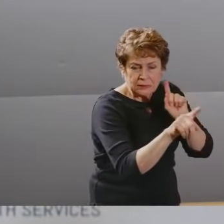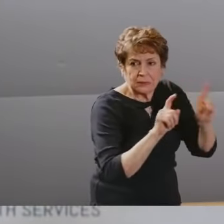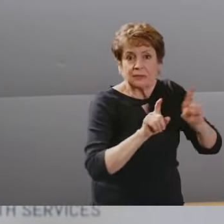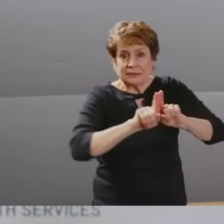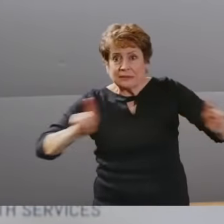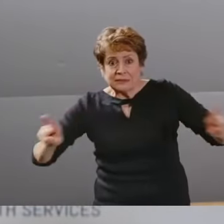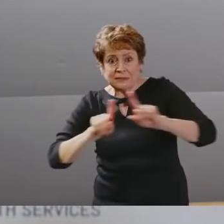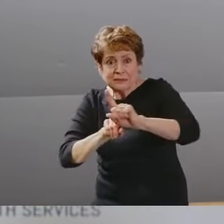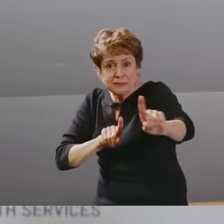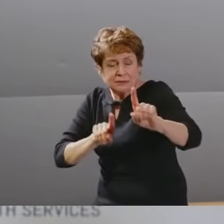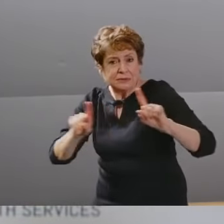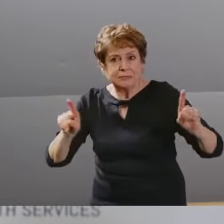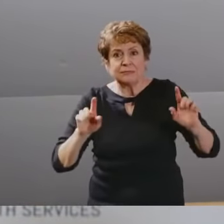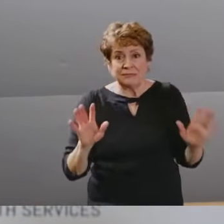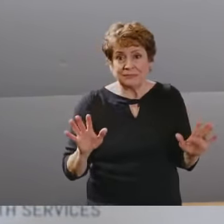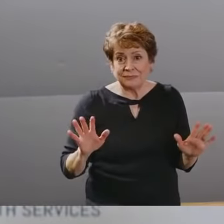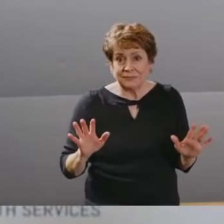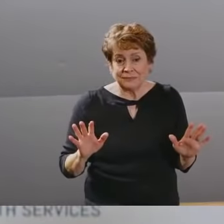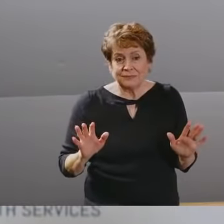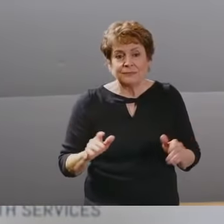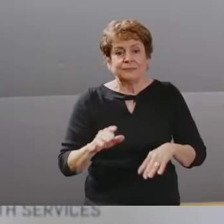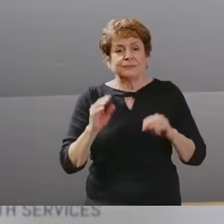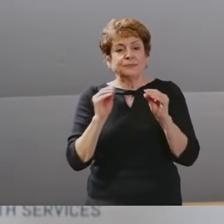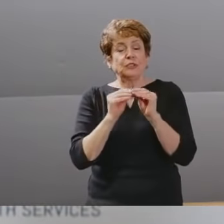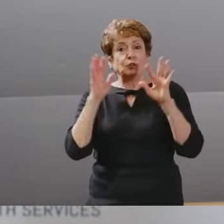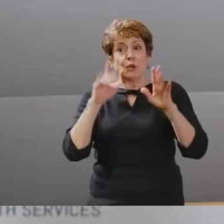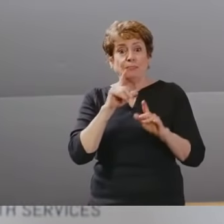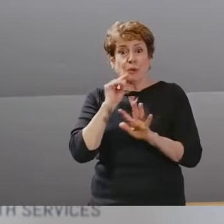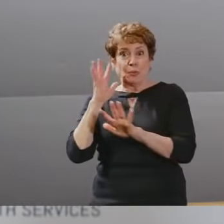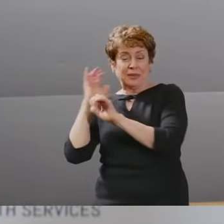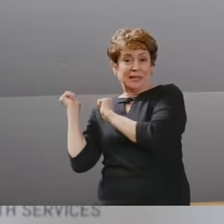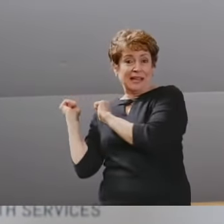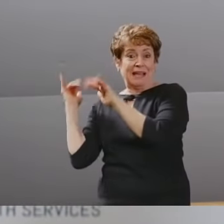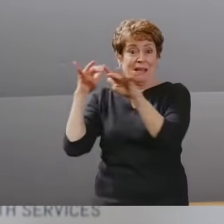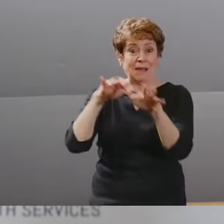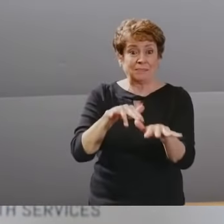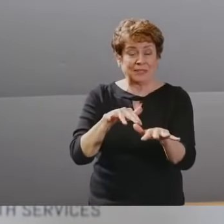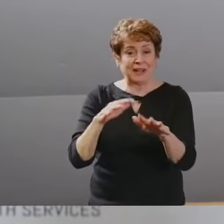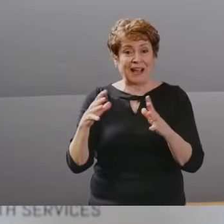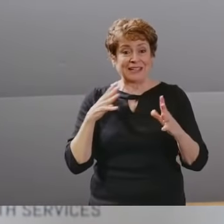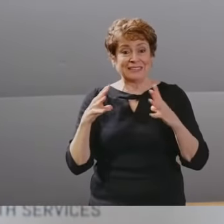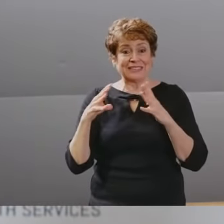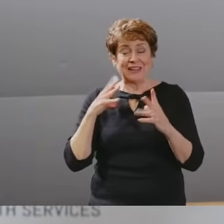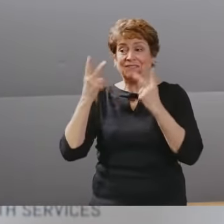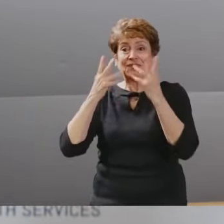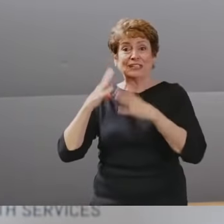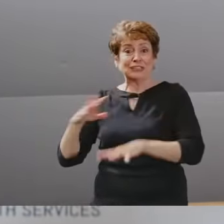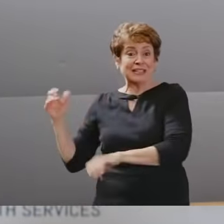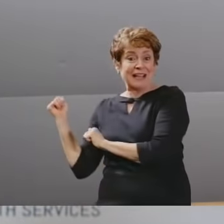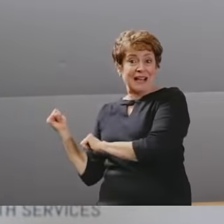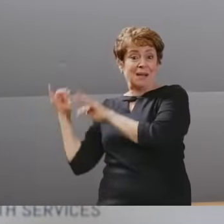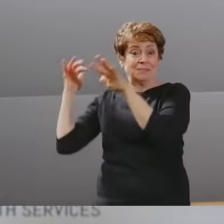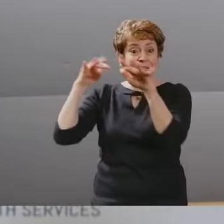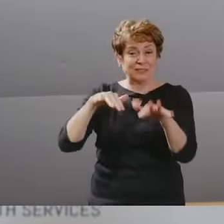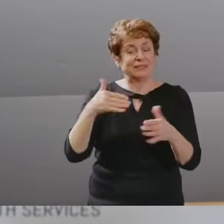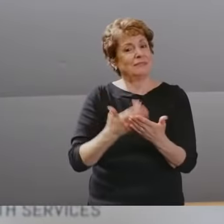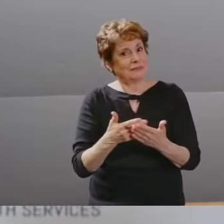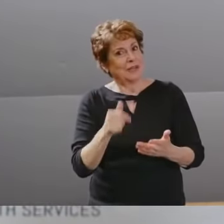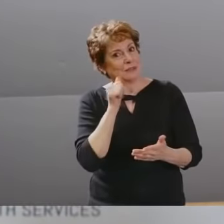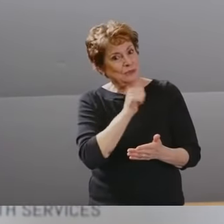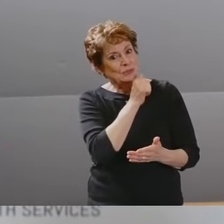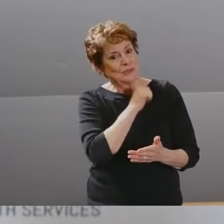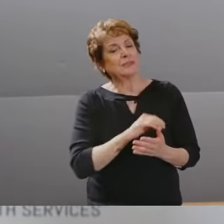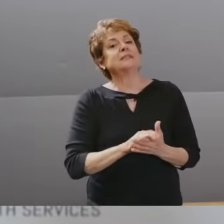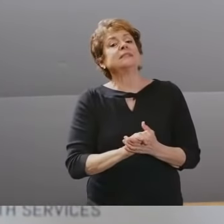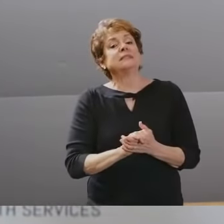distance. As more snowbirds arrive and holiday visitors travel to Arizona, many are entering through